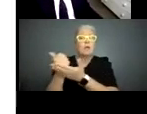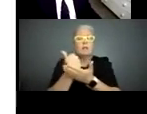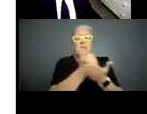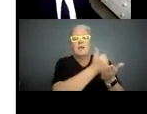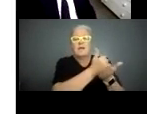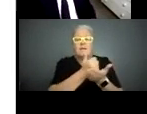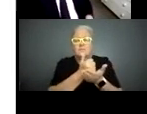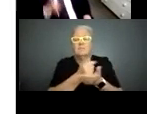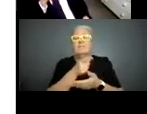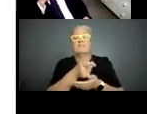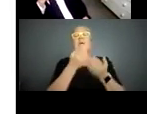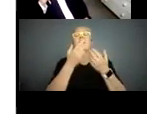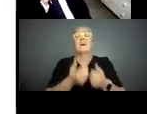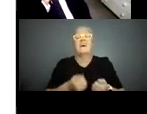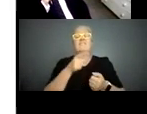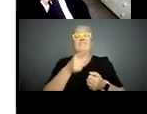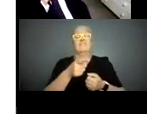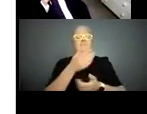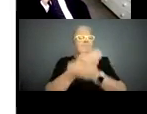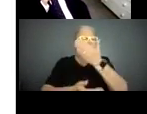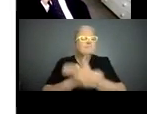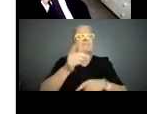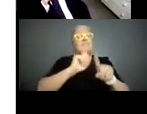and disadvantaged learners. And